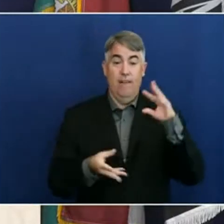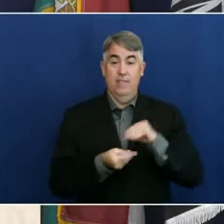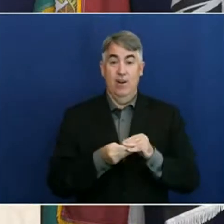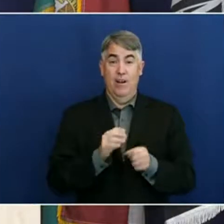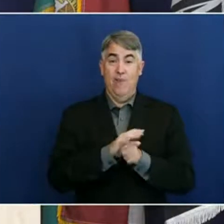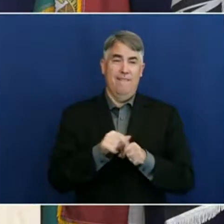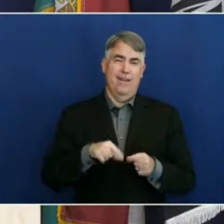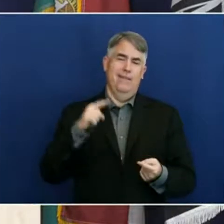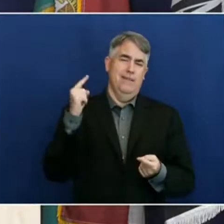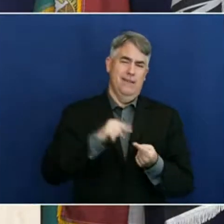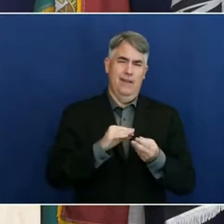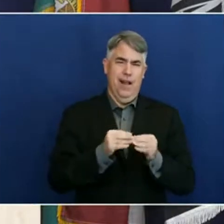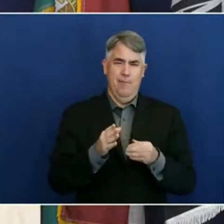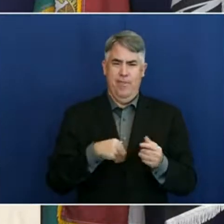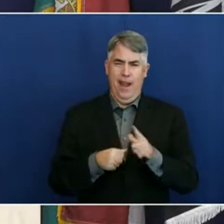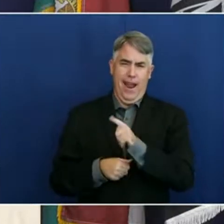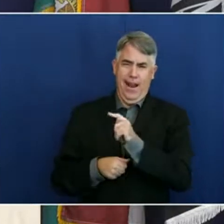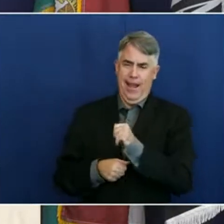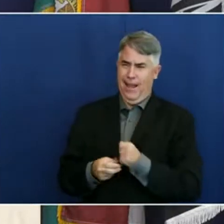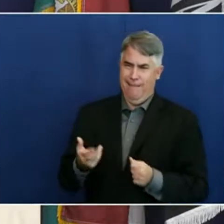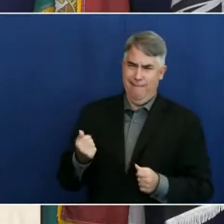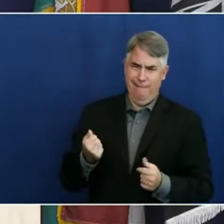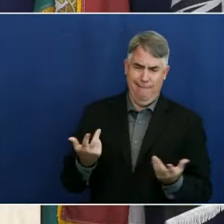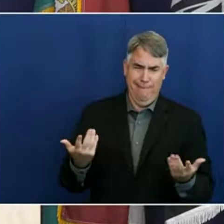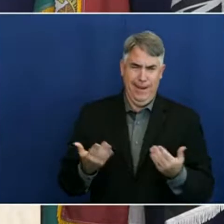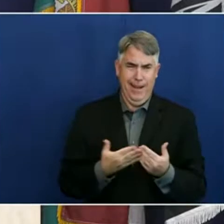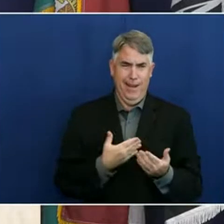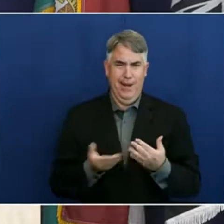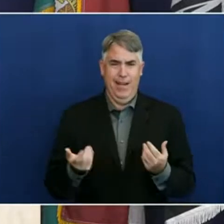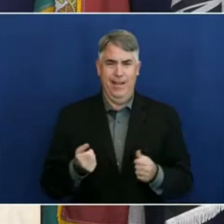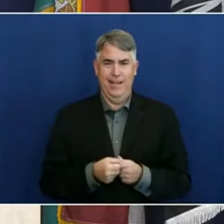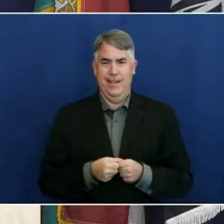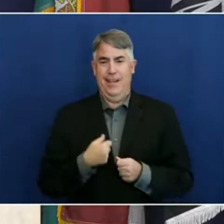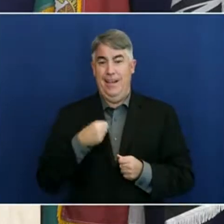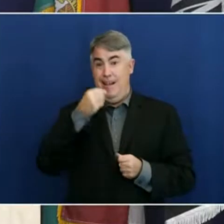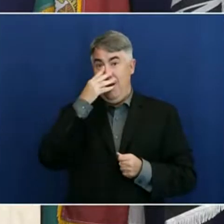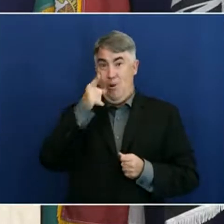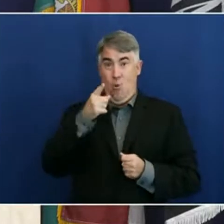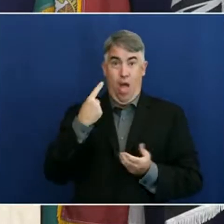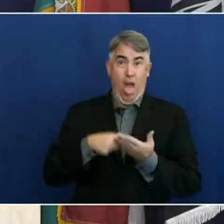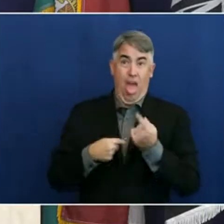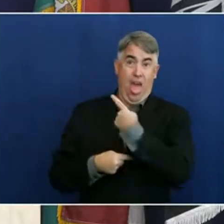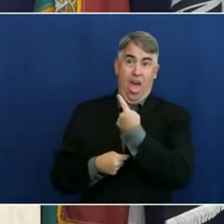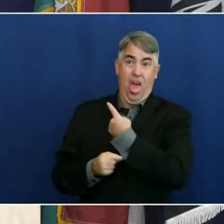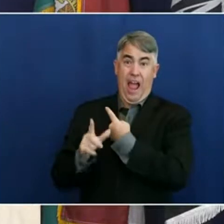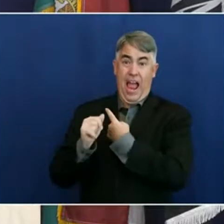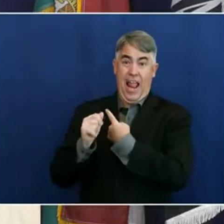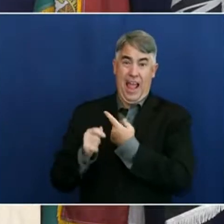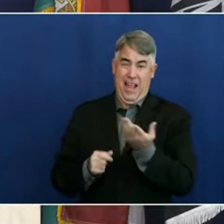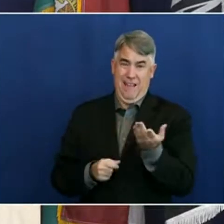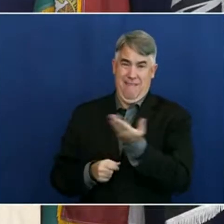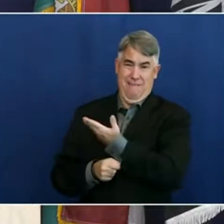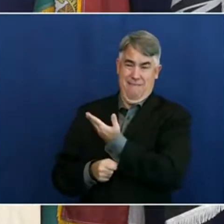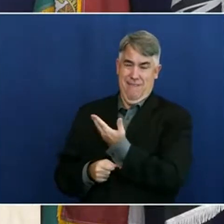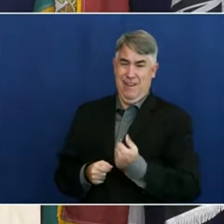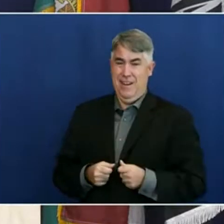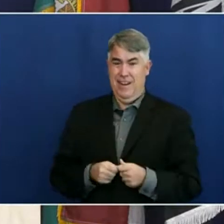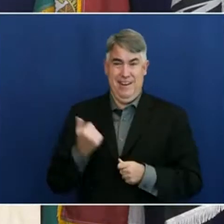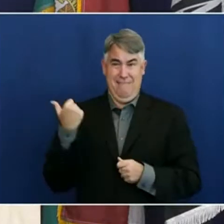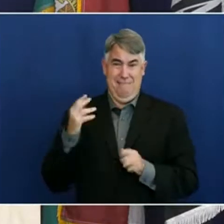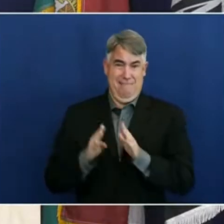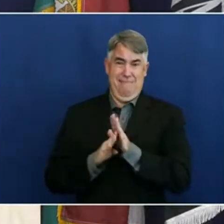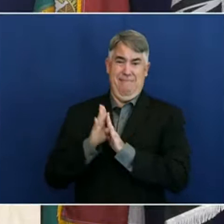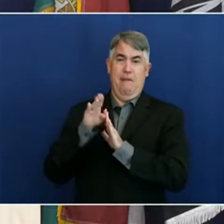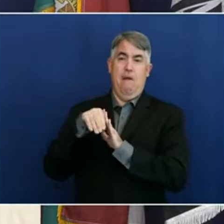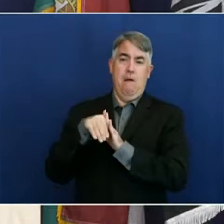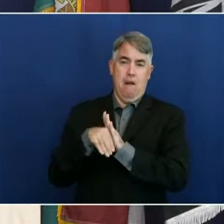lower than LA. So I don't really care. You know, they got all their cases out of the way in a huge spike that was really awful, and now they have fewer people to get